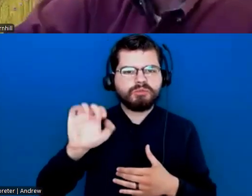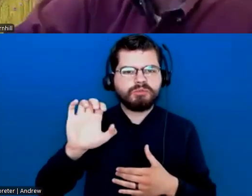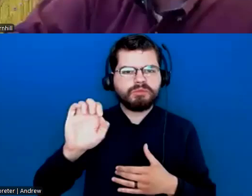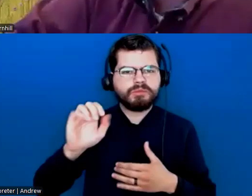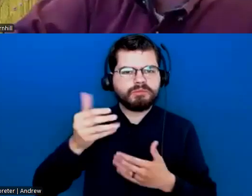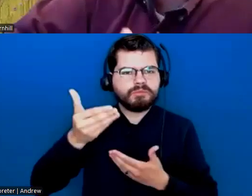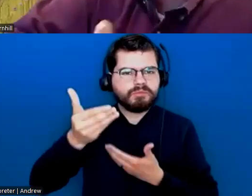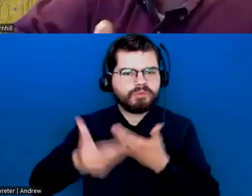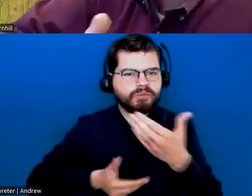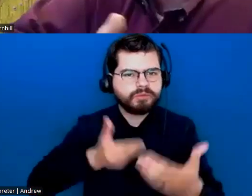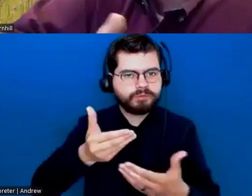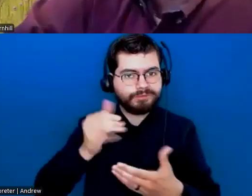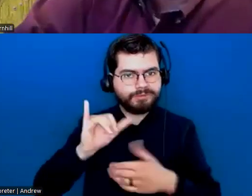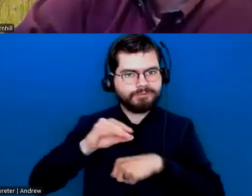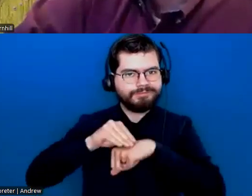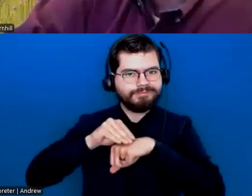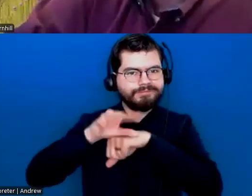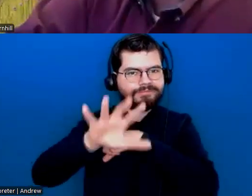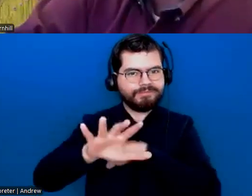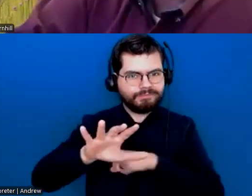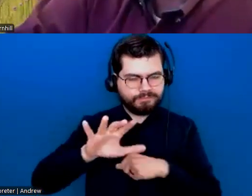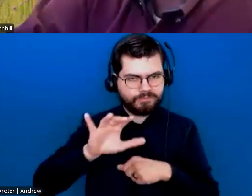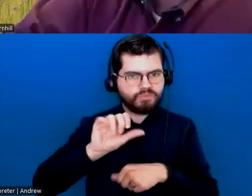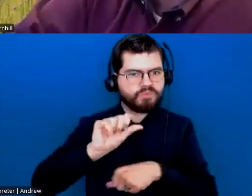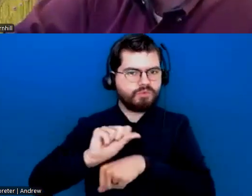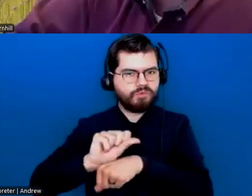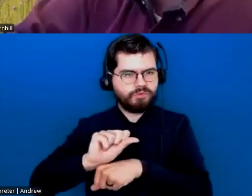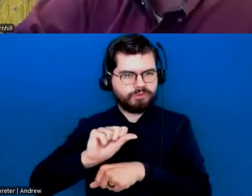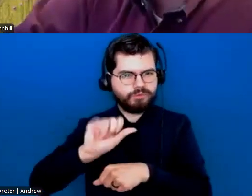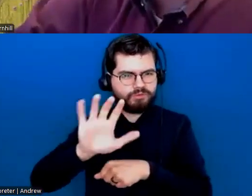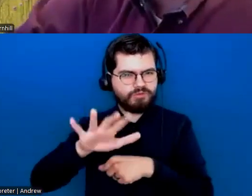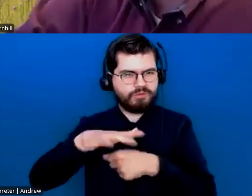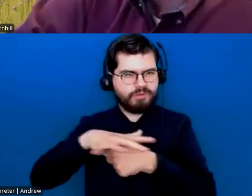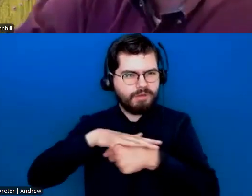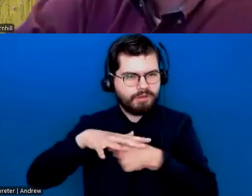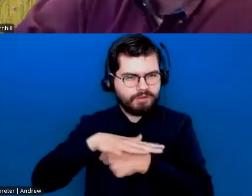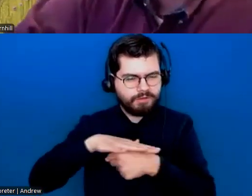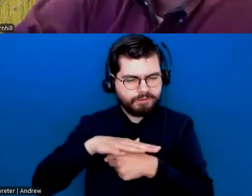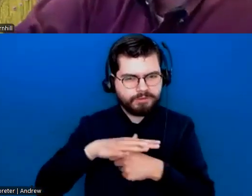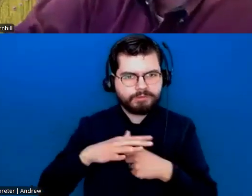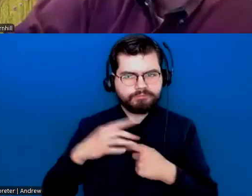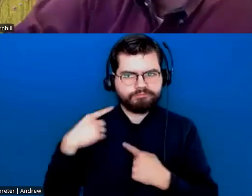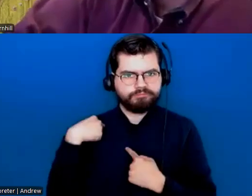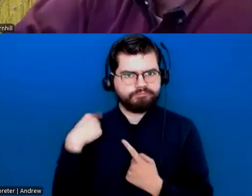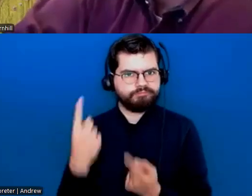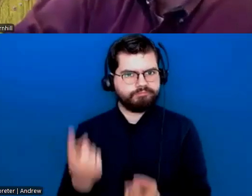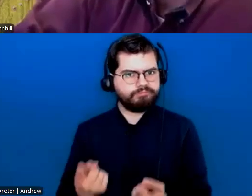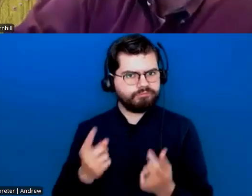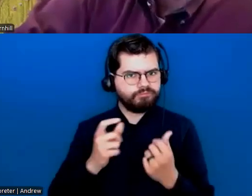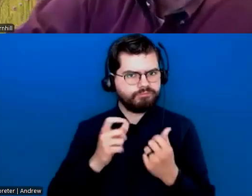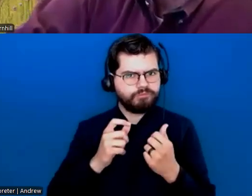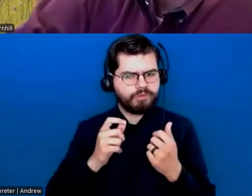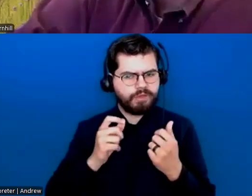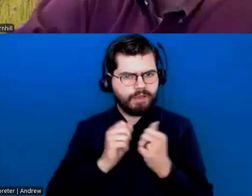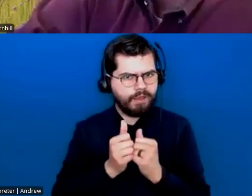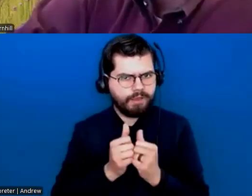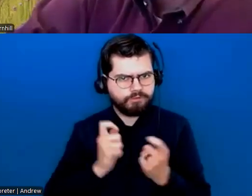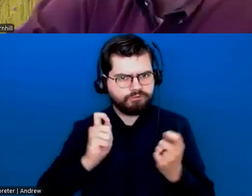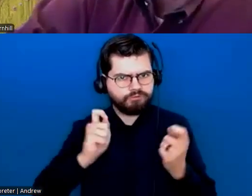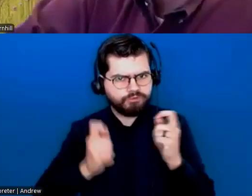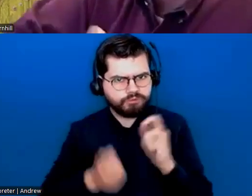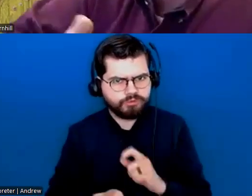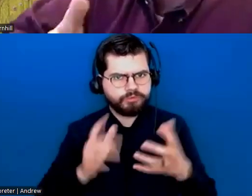area, and how have they changed in the ecosystems that you manage?